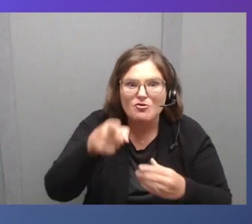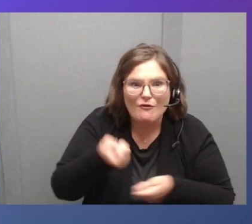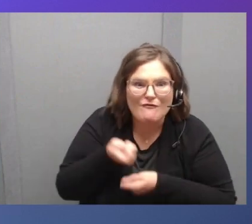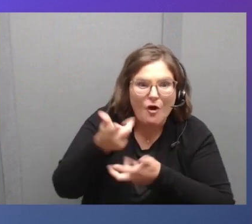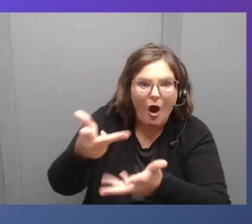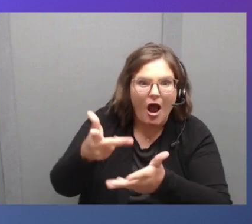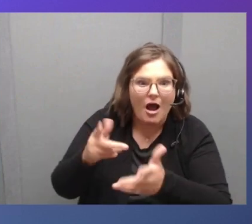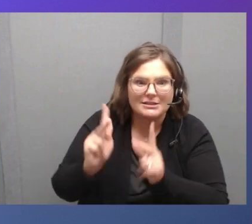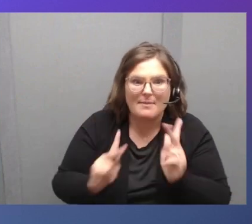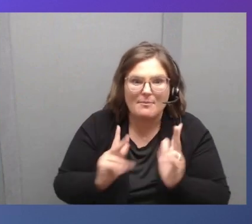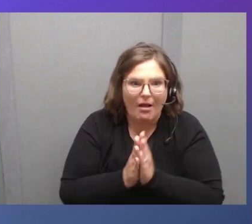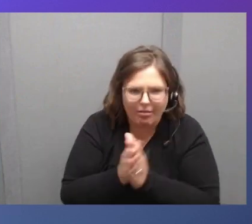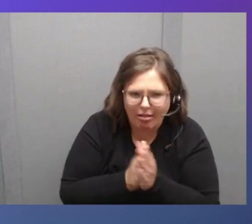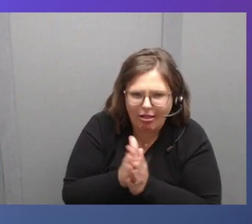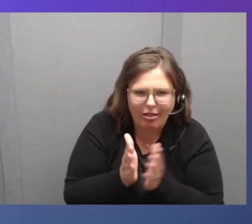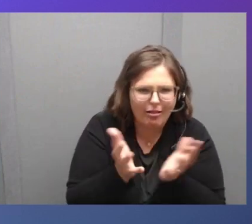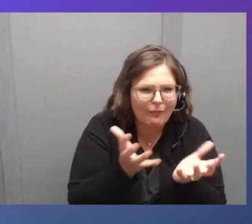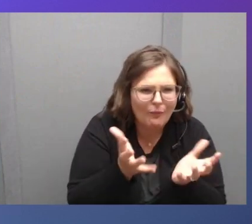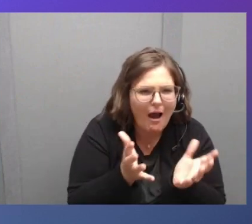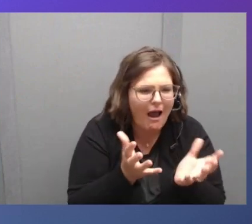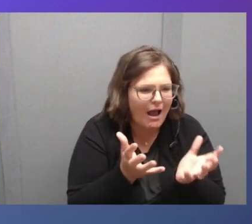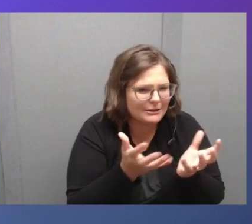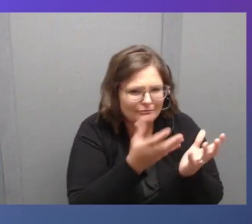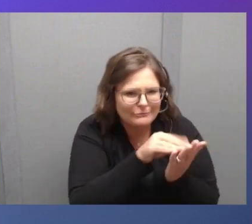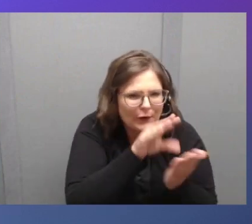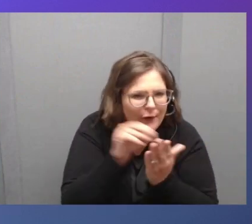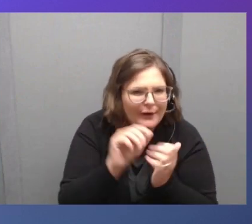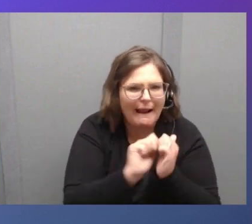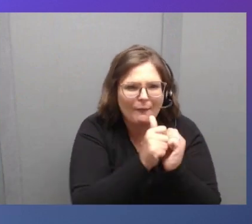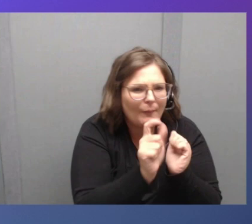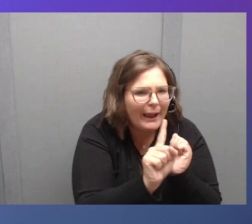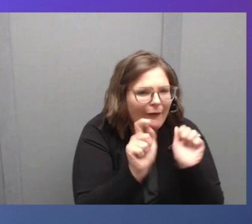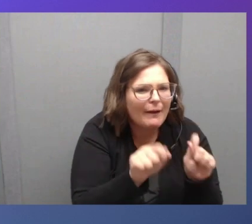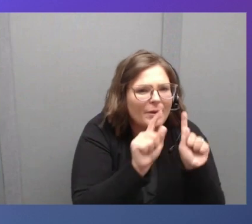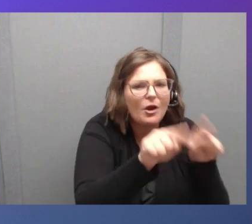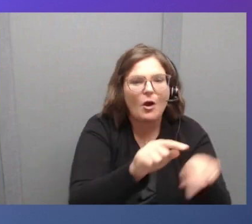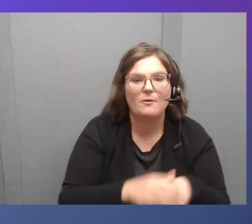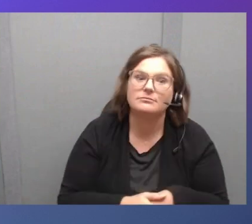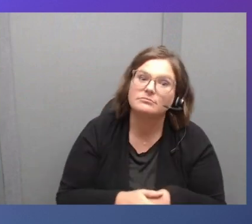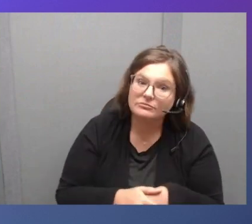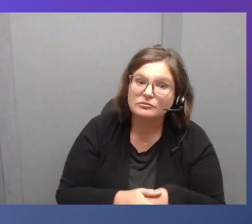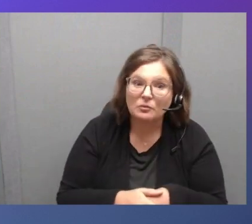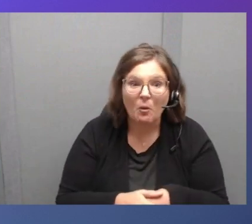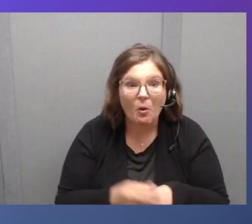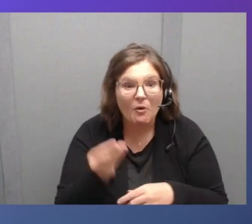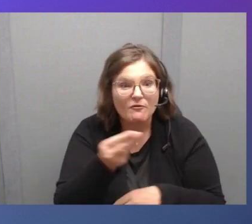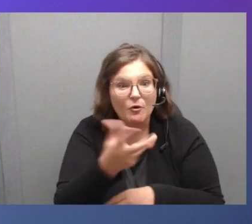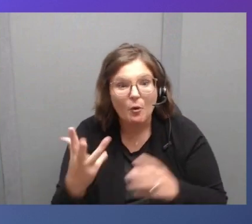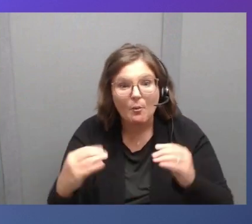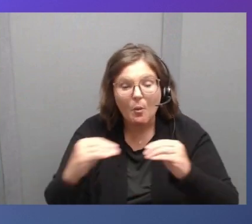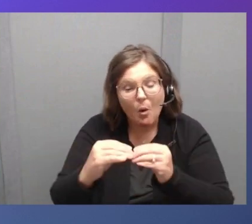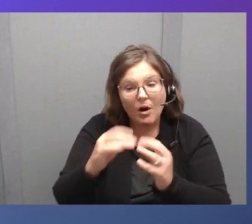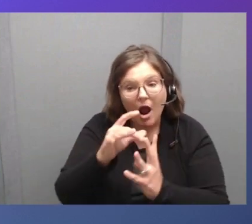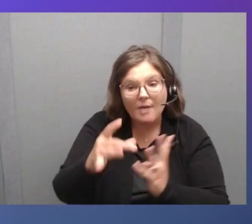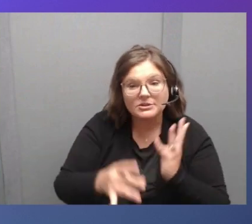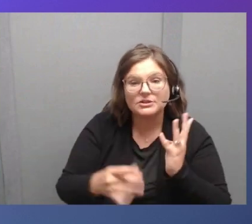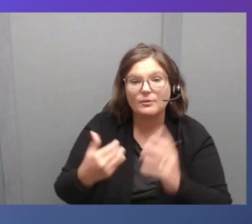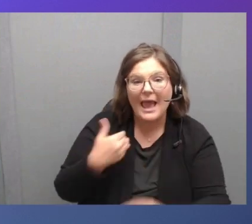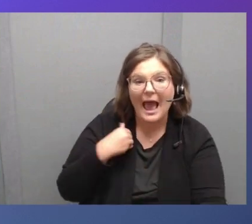so. you suggest they go to learn more? Well, definitely a number of options. We've got an AWS Wavelength workshop